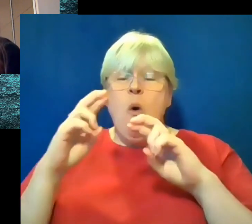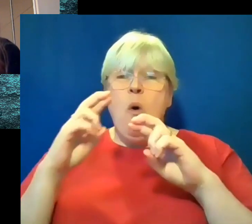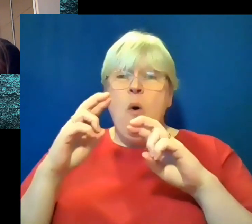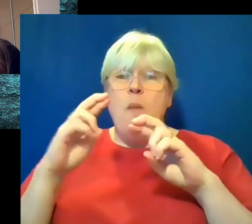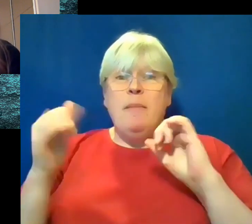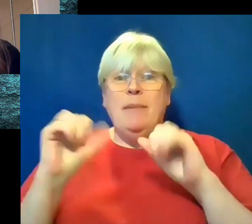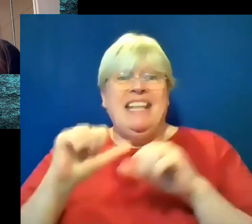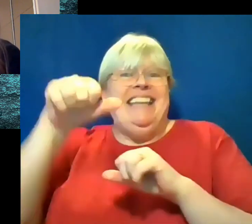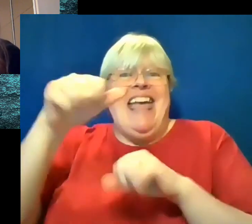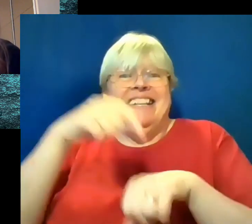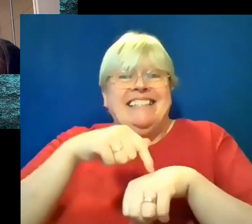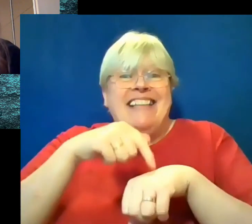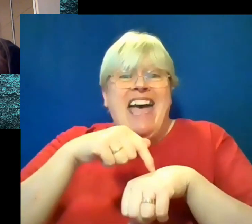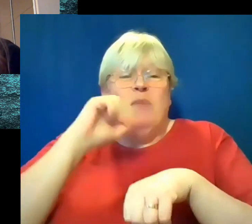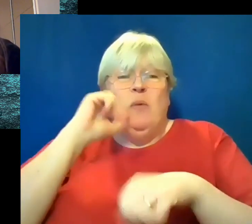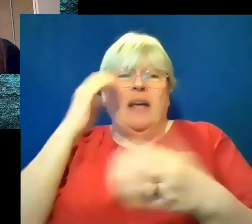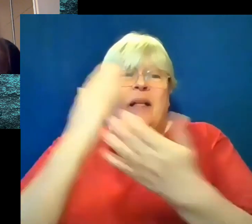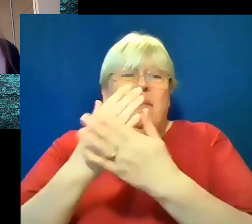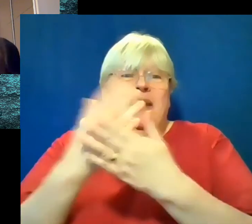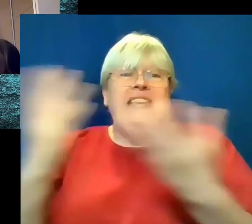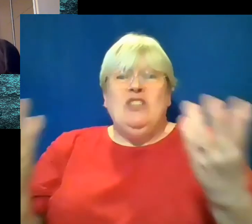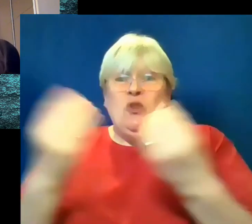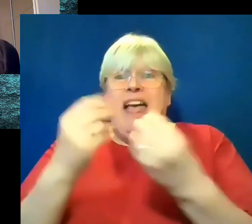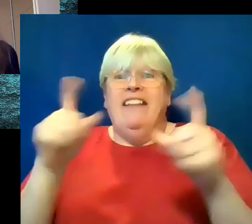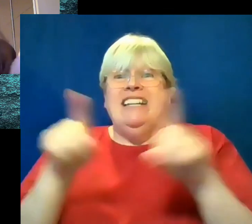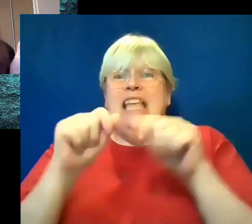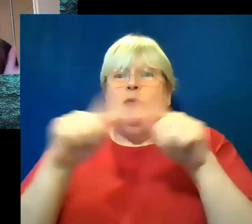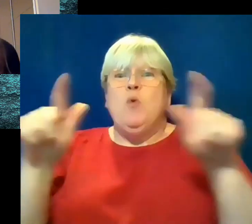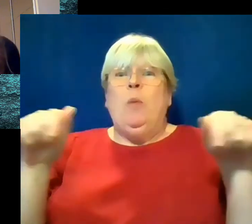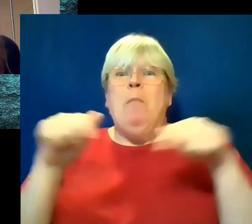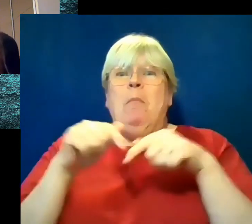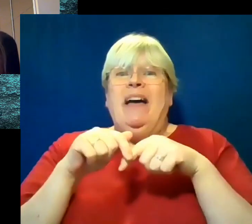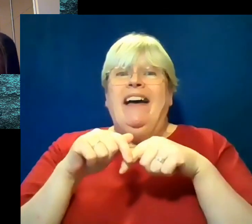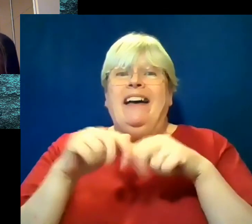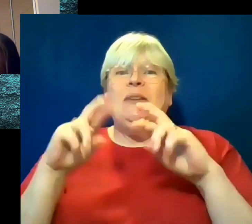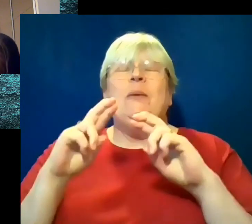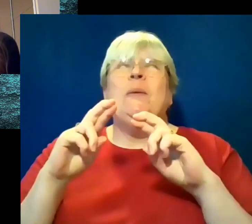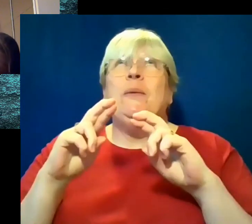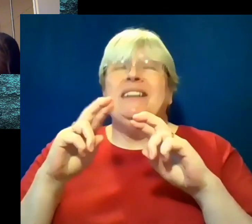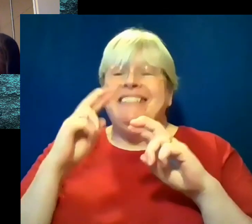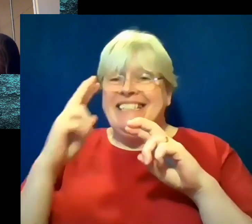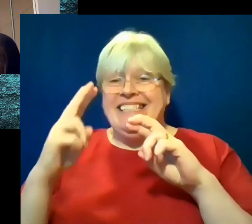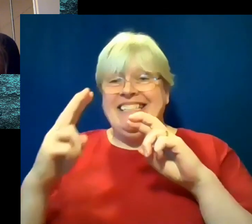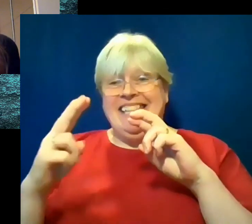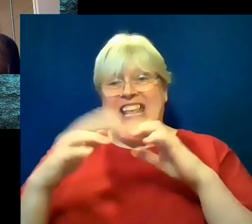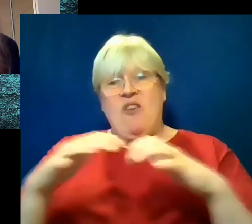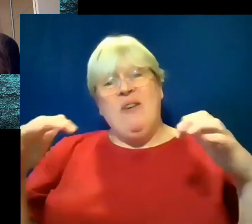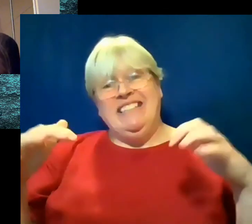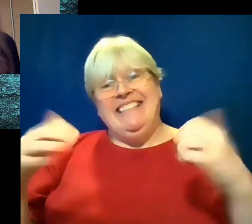we're chatting, we'll actually be together in the same space and able to see the audience.